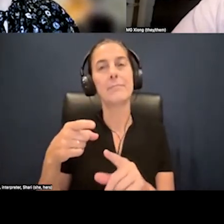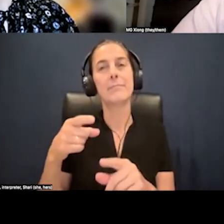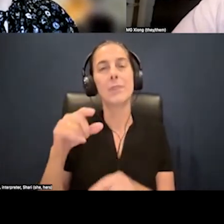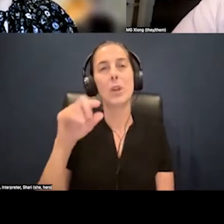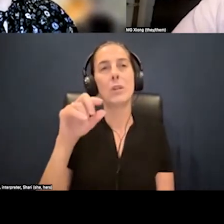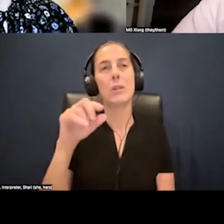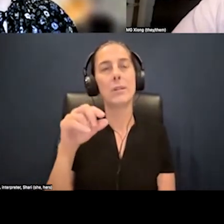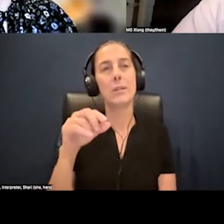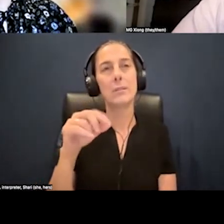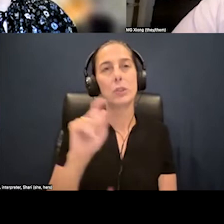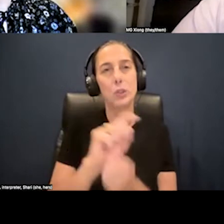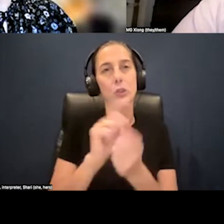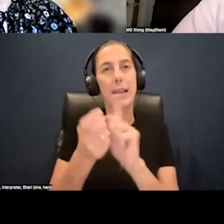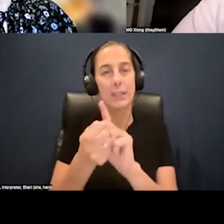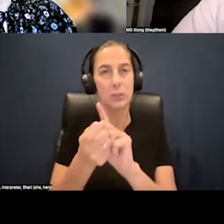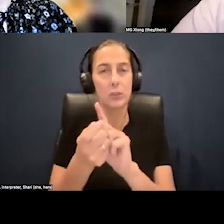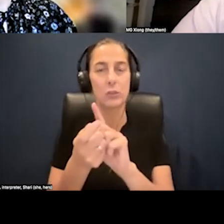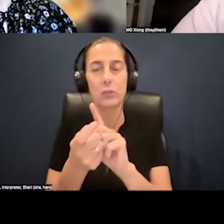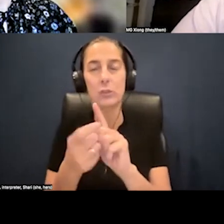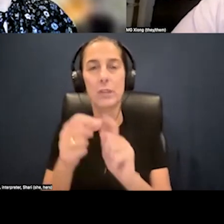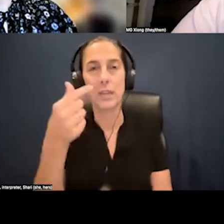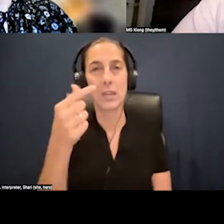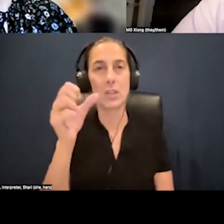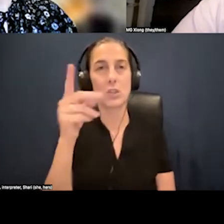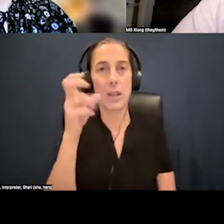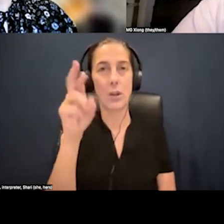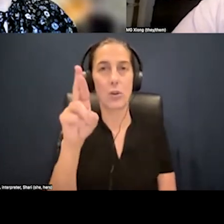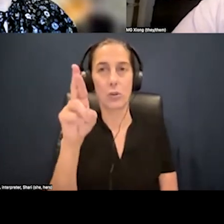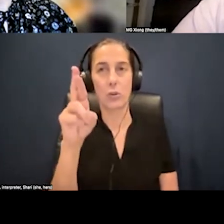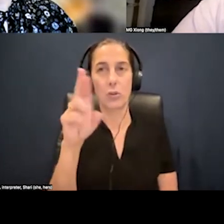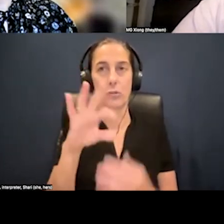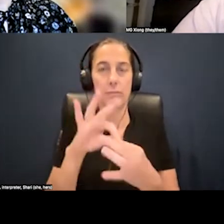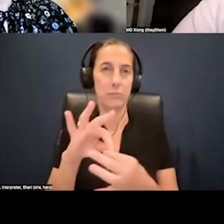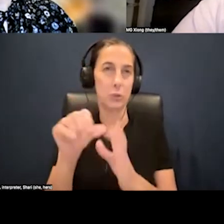think that most of it is,